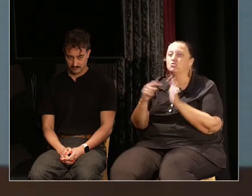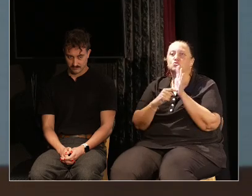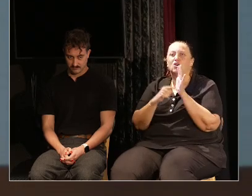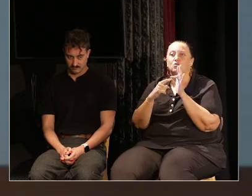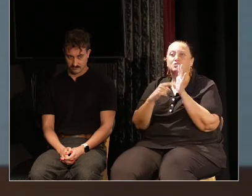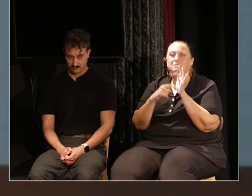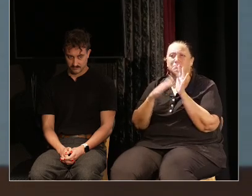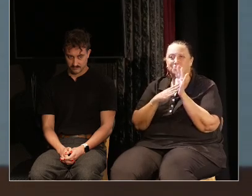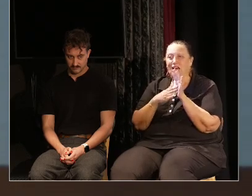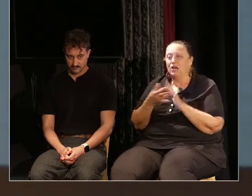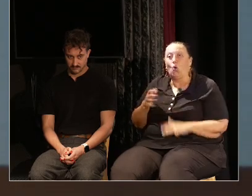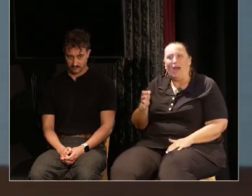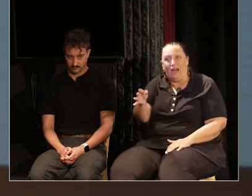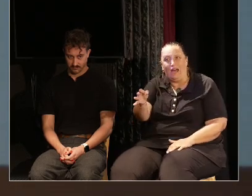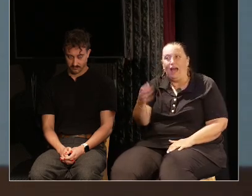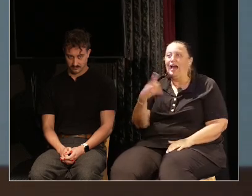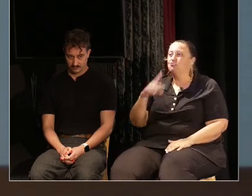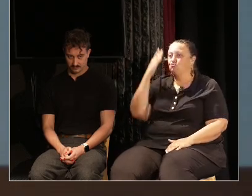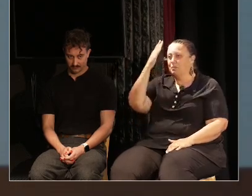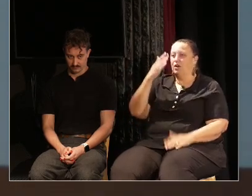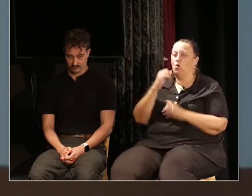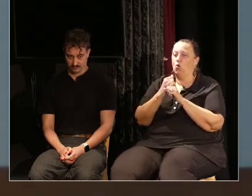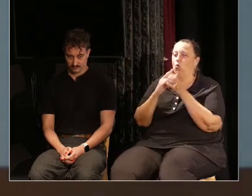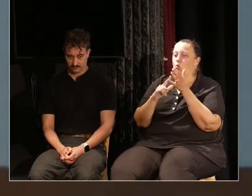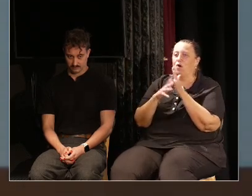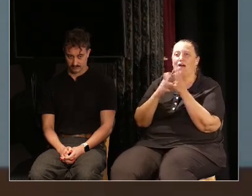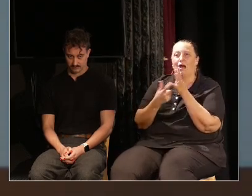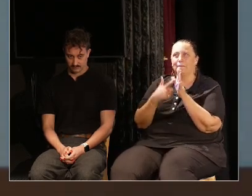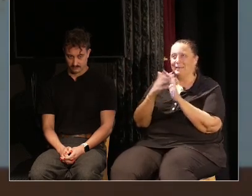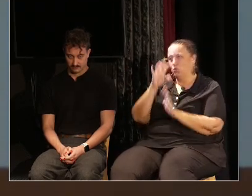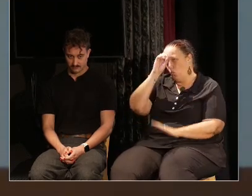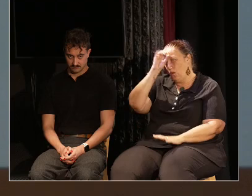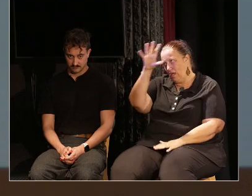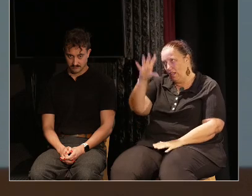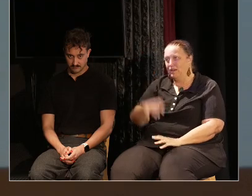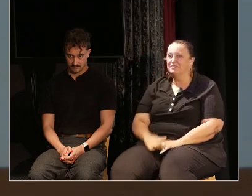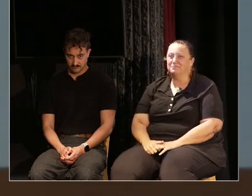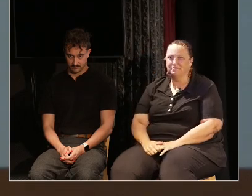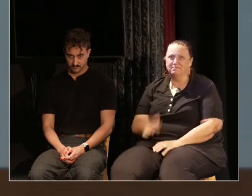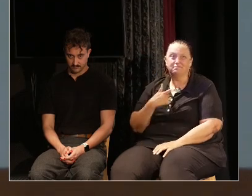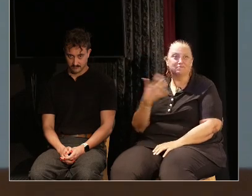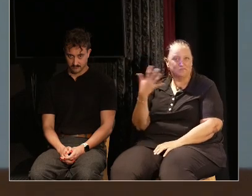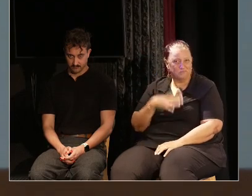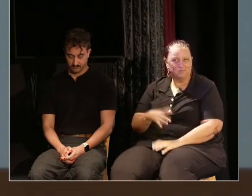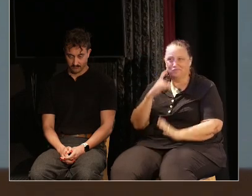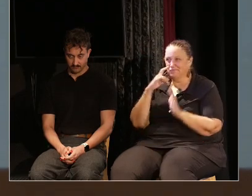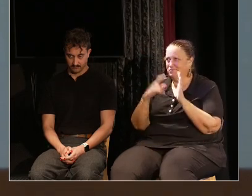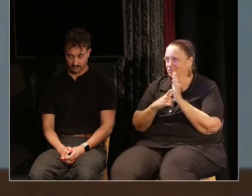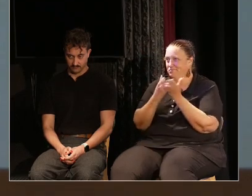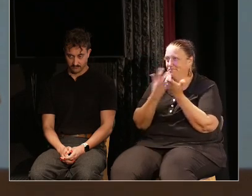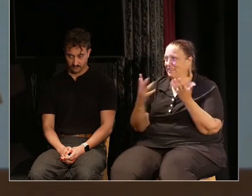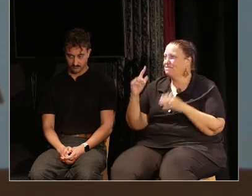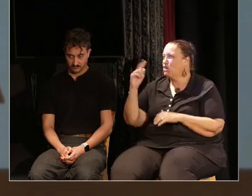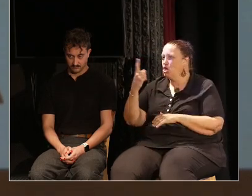is the Sangawena, and the dreaming is Gawara. The Gawara means whale. Now, I want to take a moment to acknowledge the many sovereign